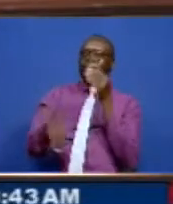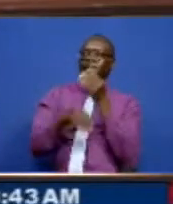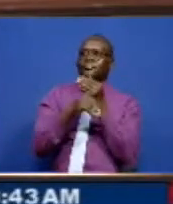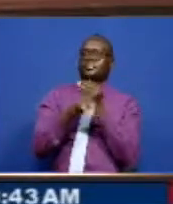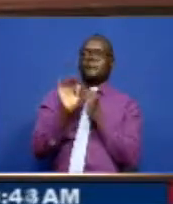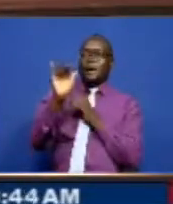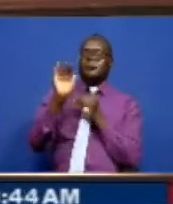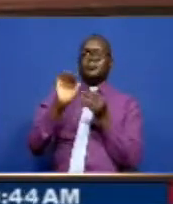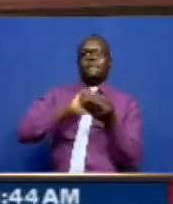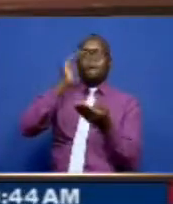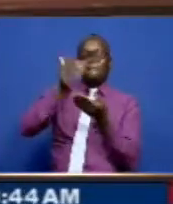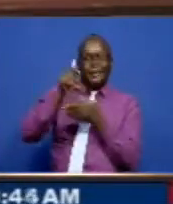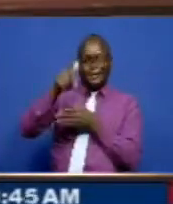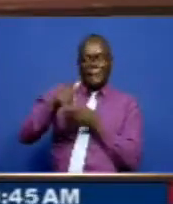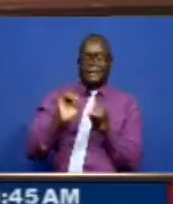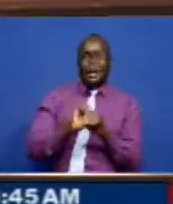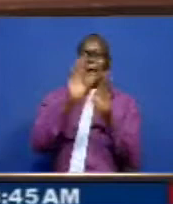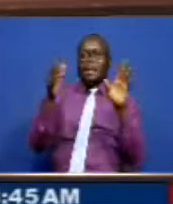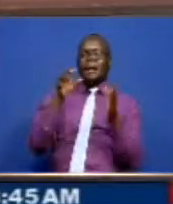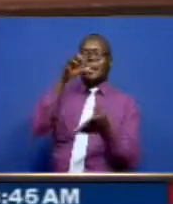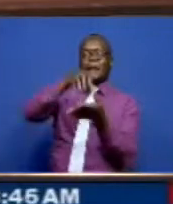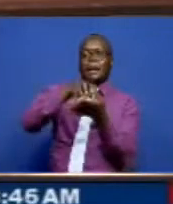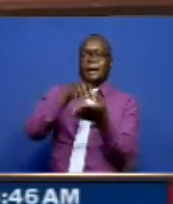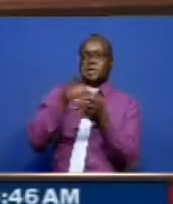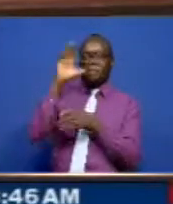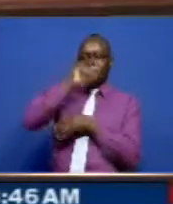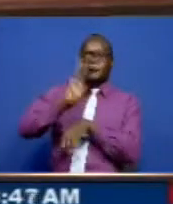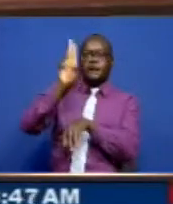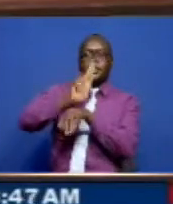funds. This is a clear case of